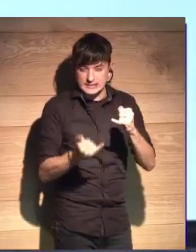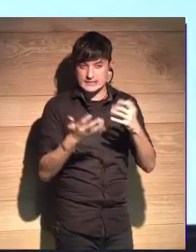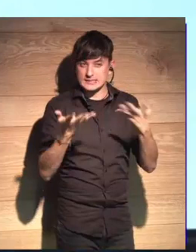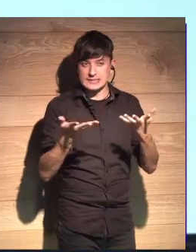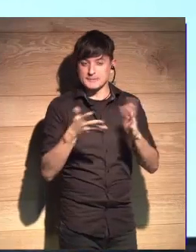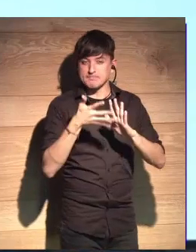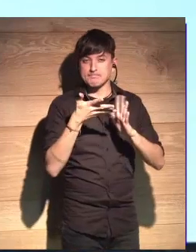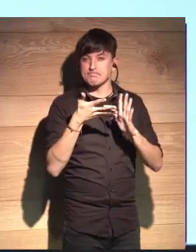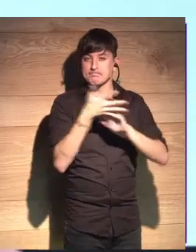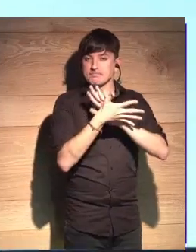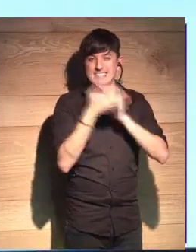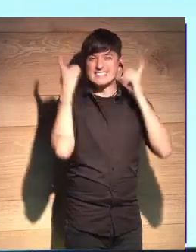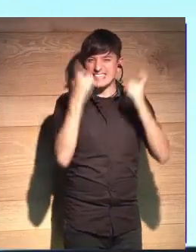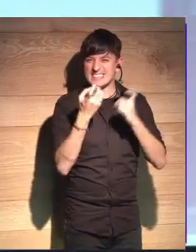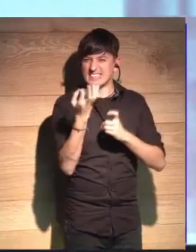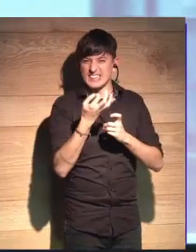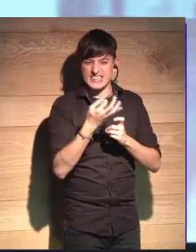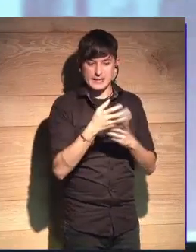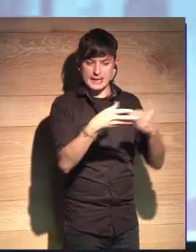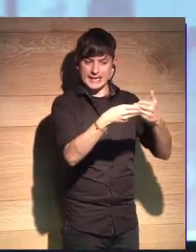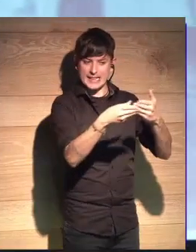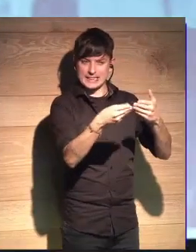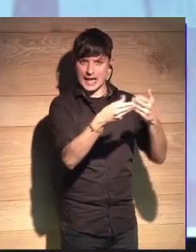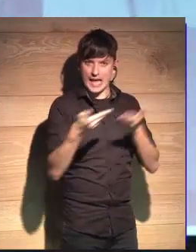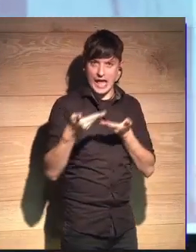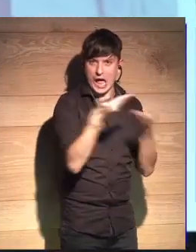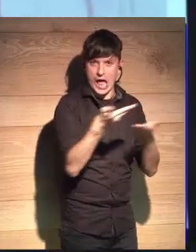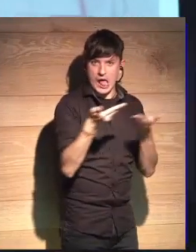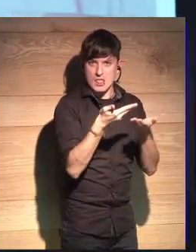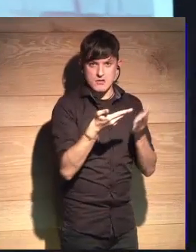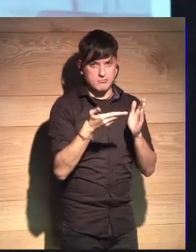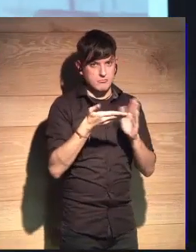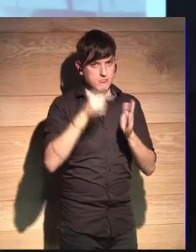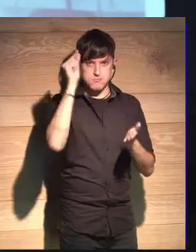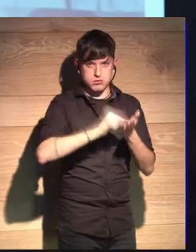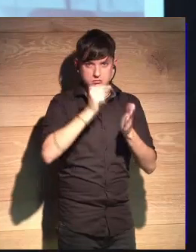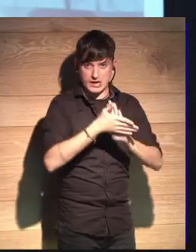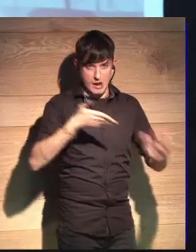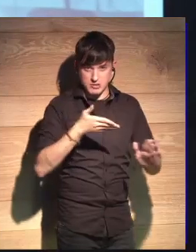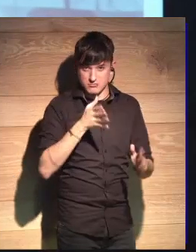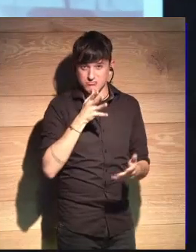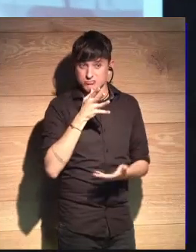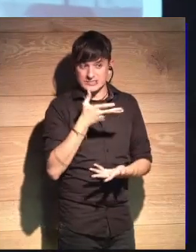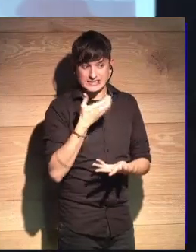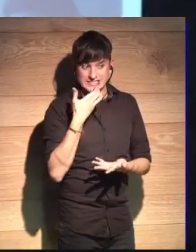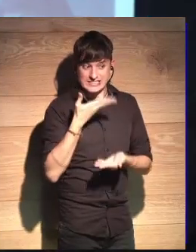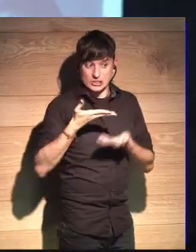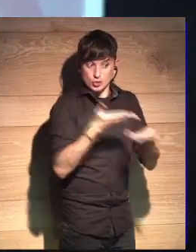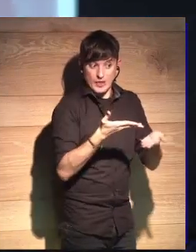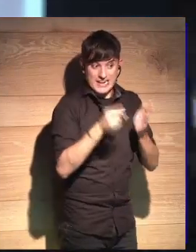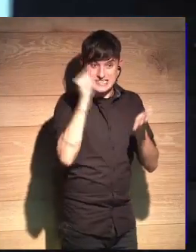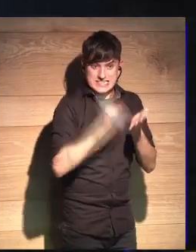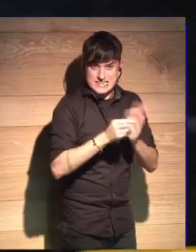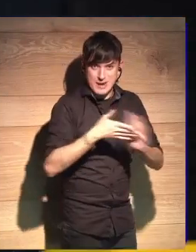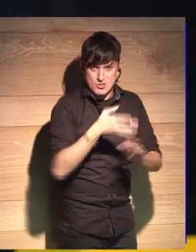client quickly because there's the risk, in the worst case, that the client may commit suicide. And